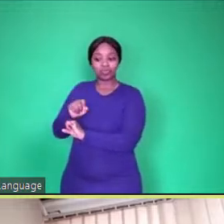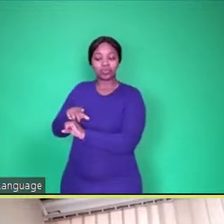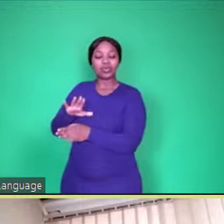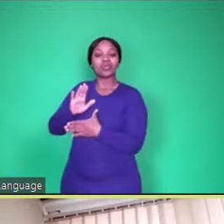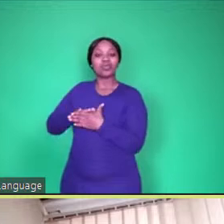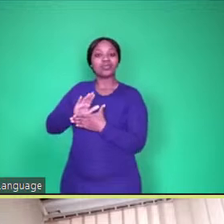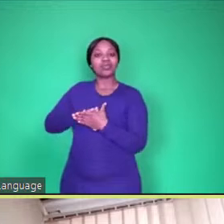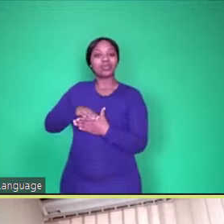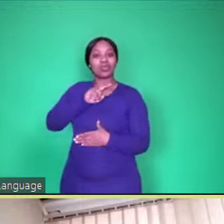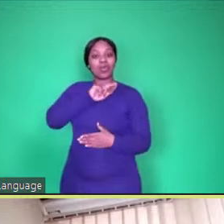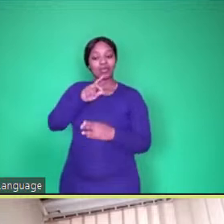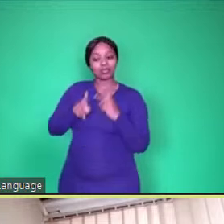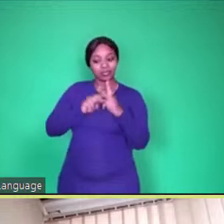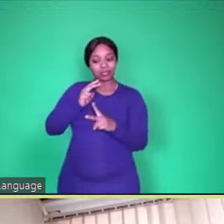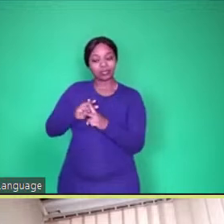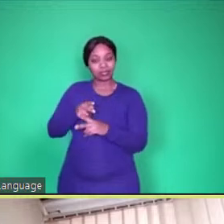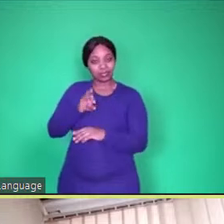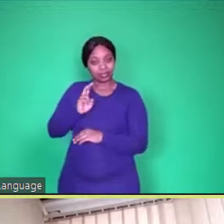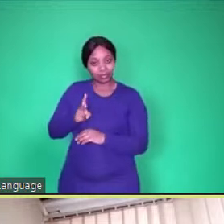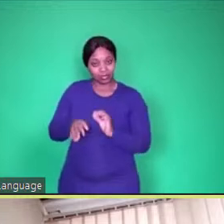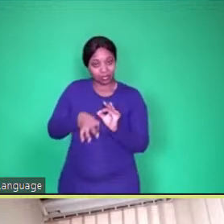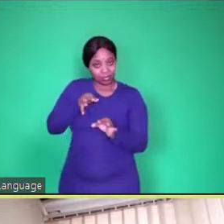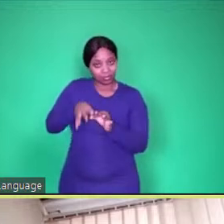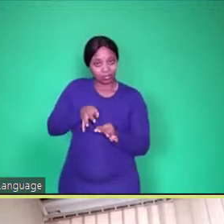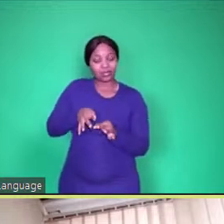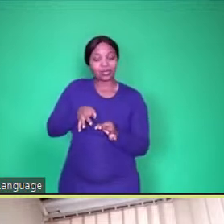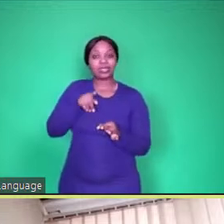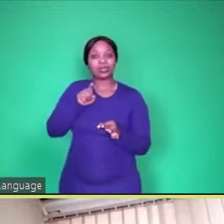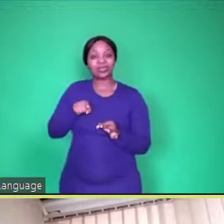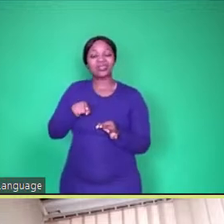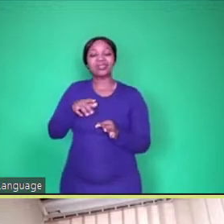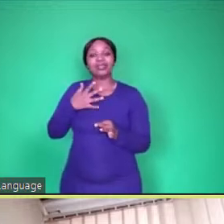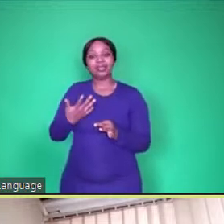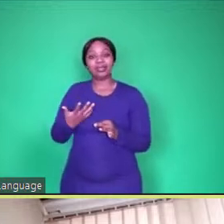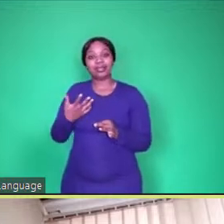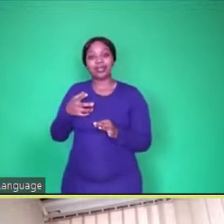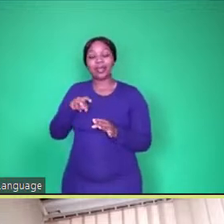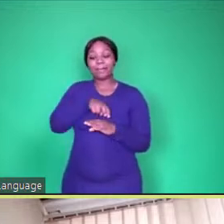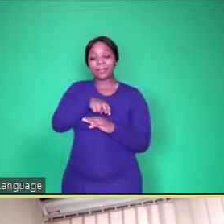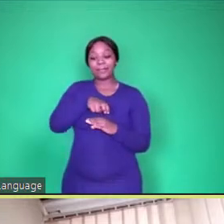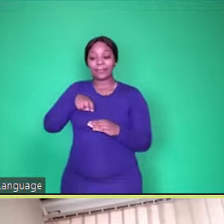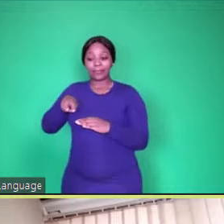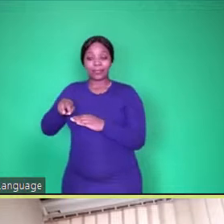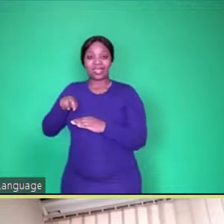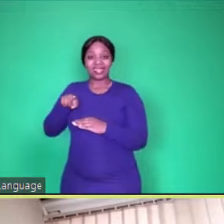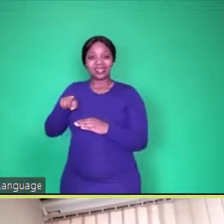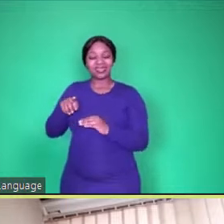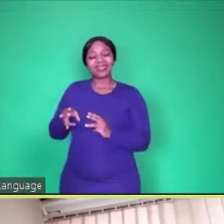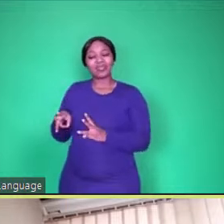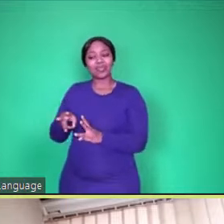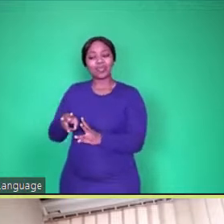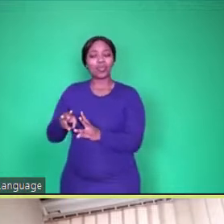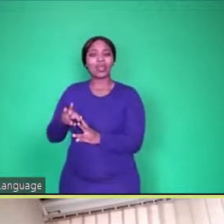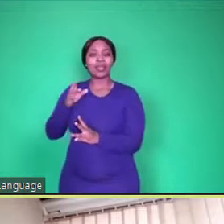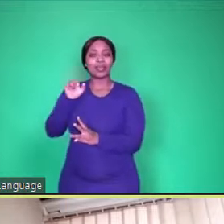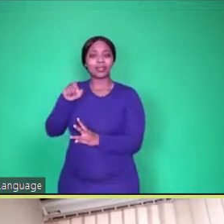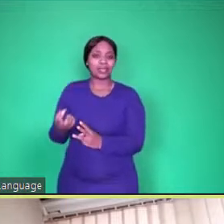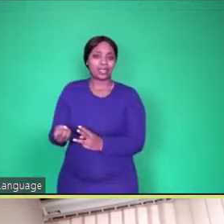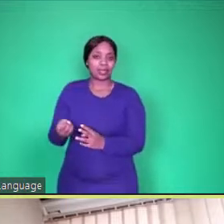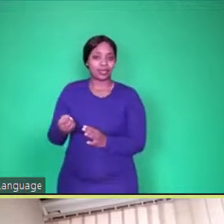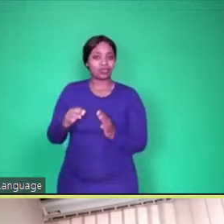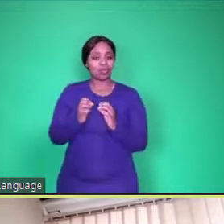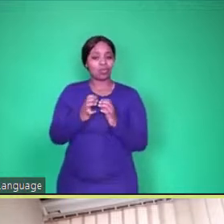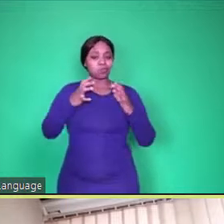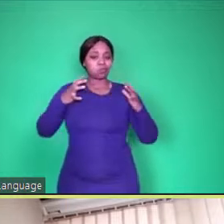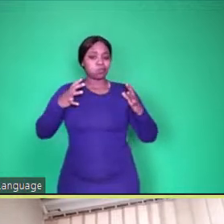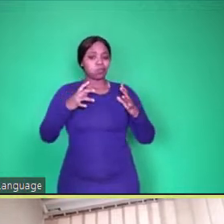reiterate that migration, urbanization has got a way in terms of increasing the